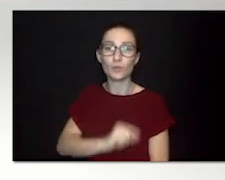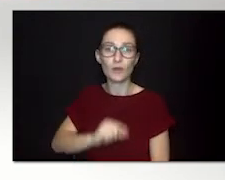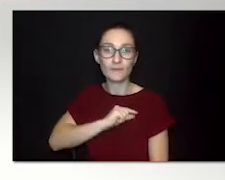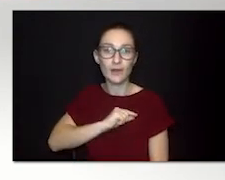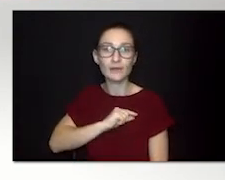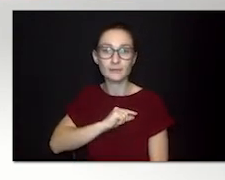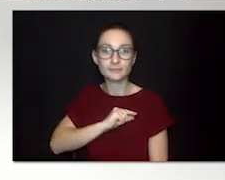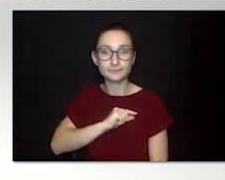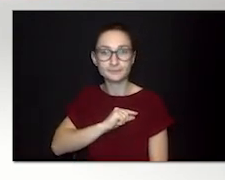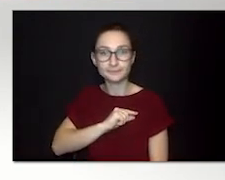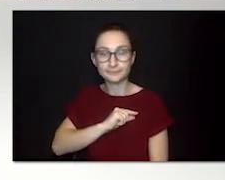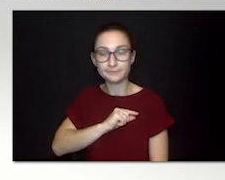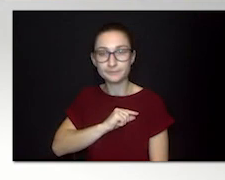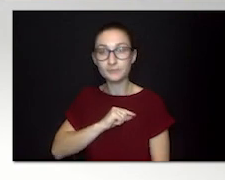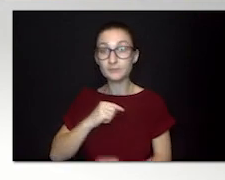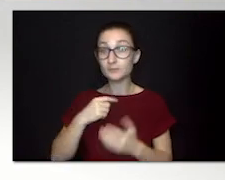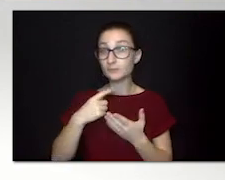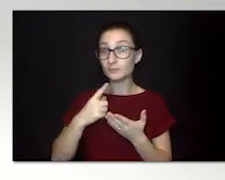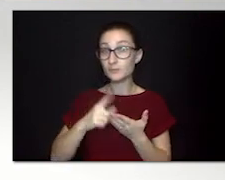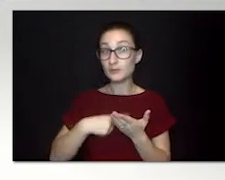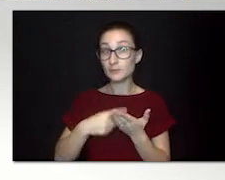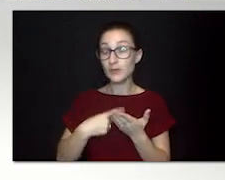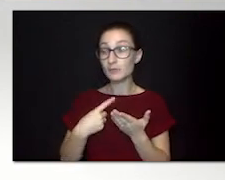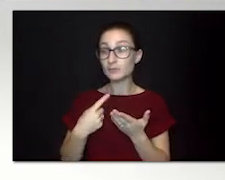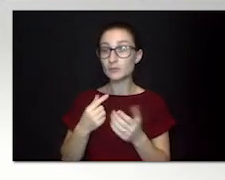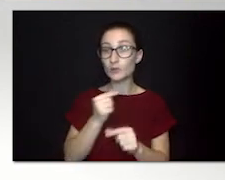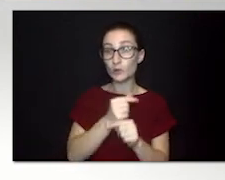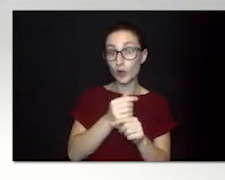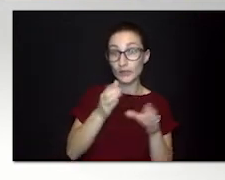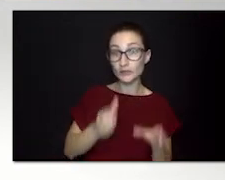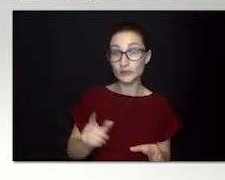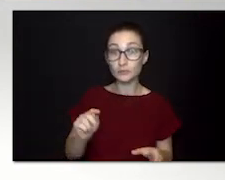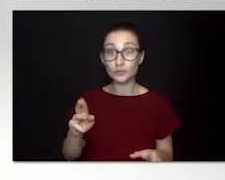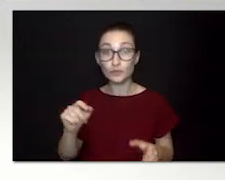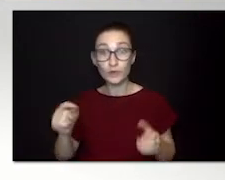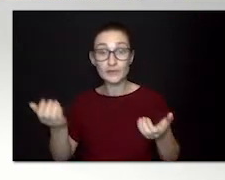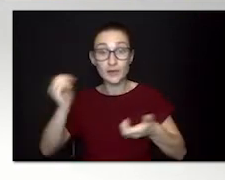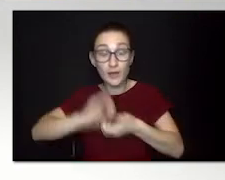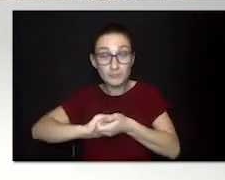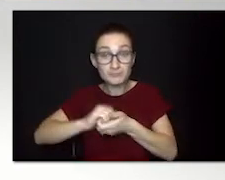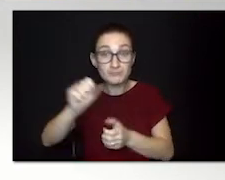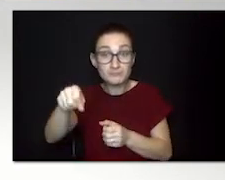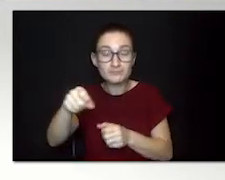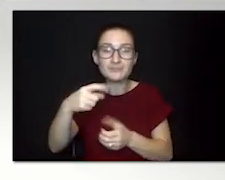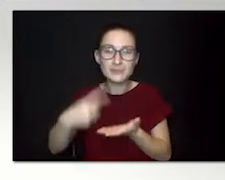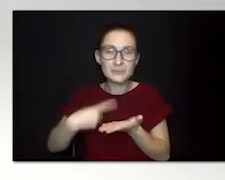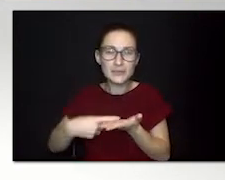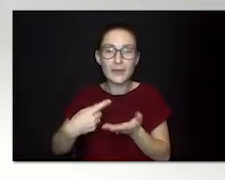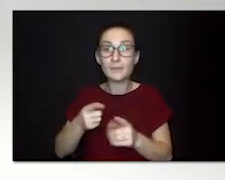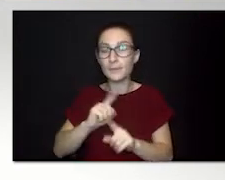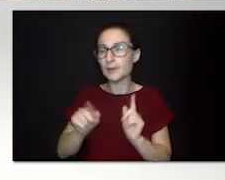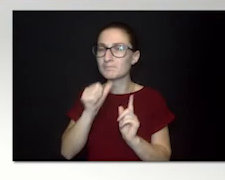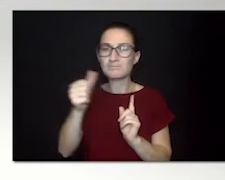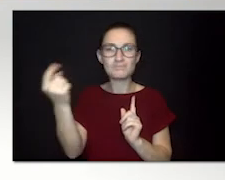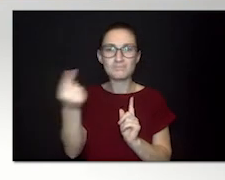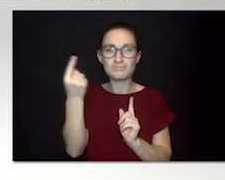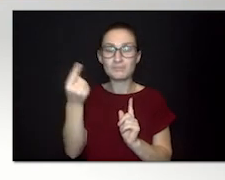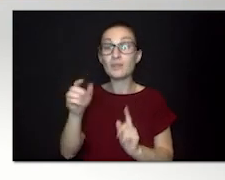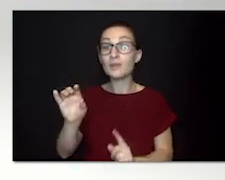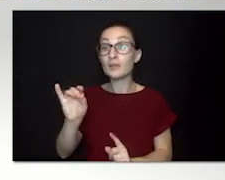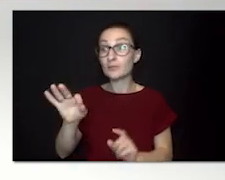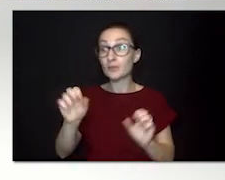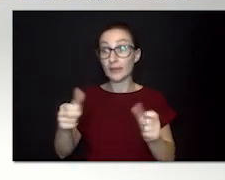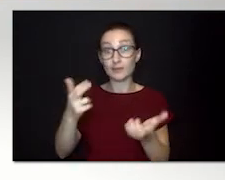qualify. So they do sometimes tend to go hand in hand, but not always, because if someone was able to have